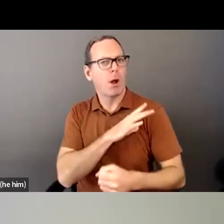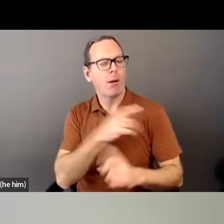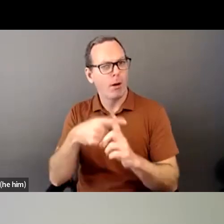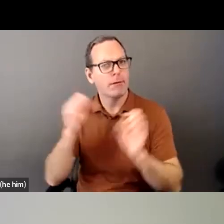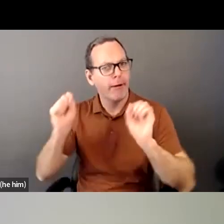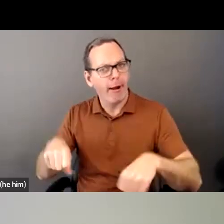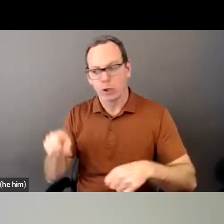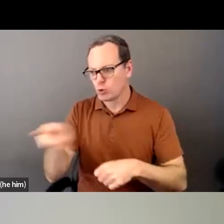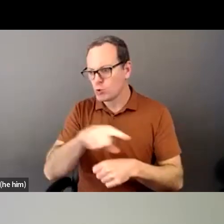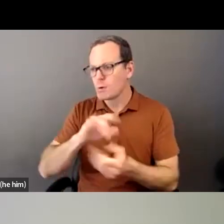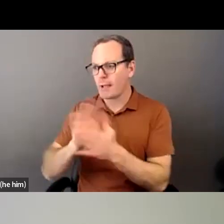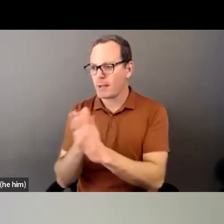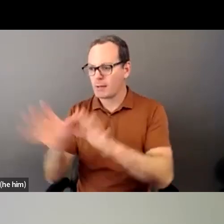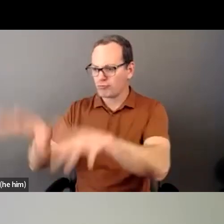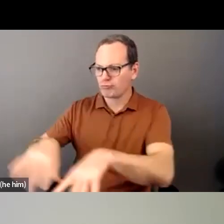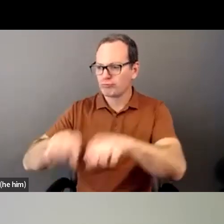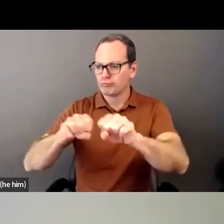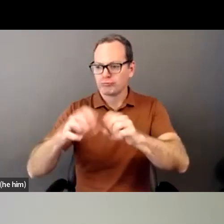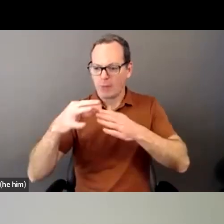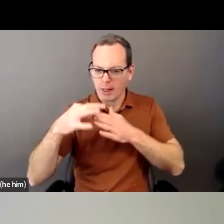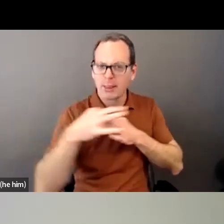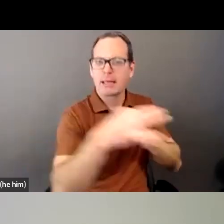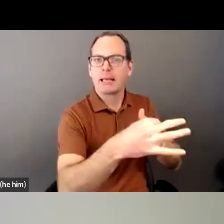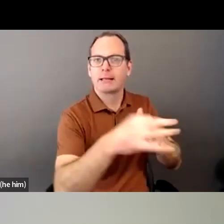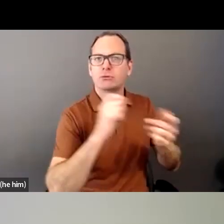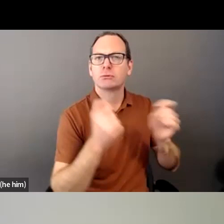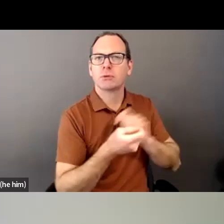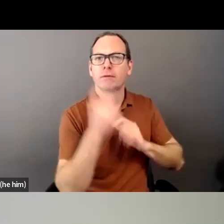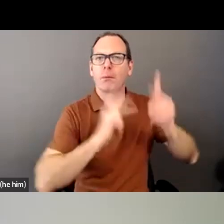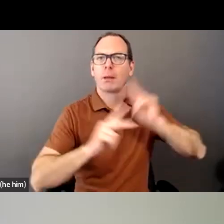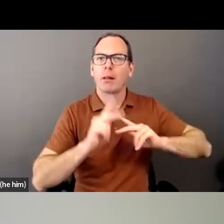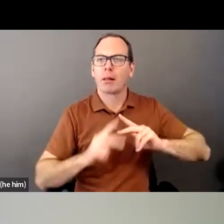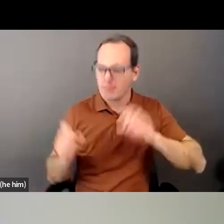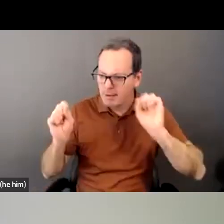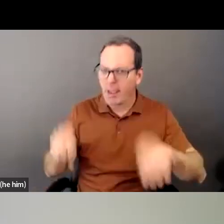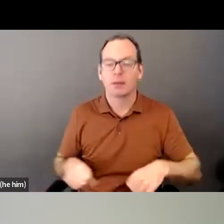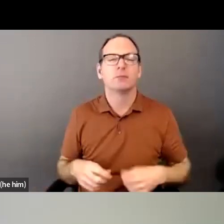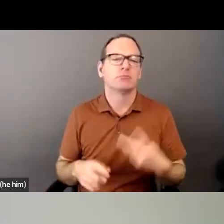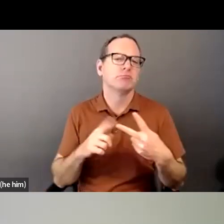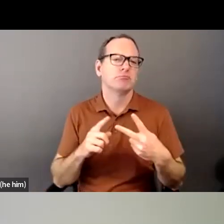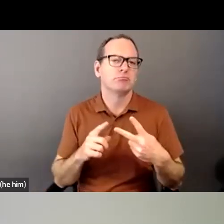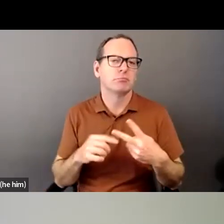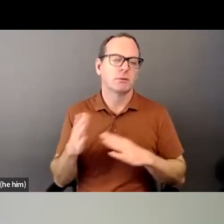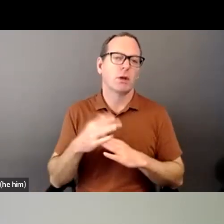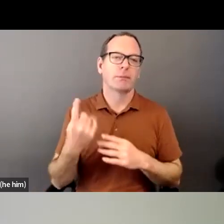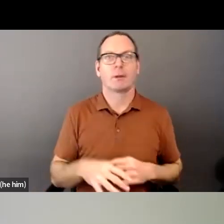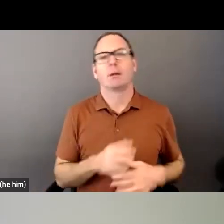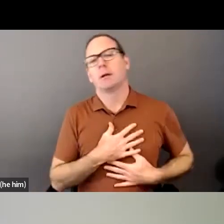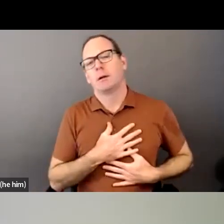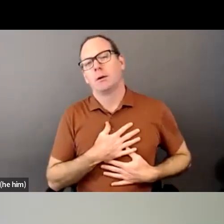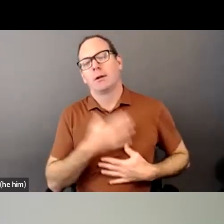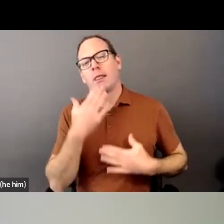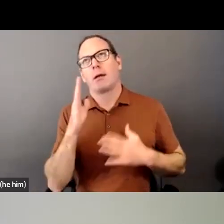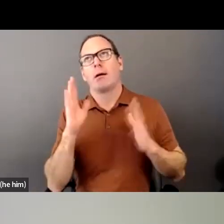be the change for the community itself. And those were kind of our biggest challenges to overcome. And thankfully, we had wonderful, wonderful